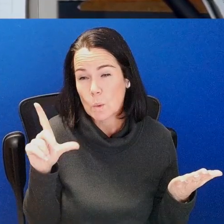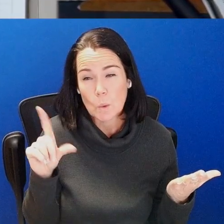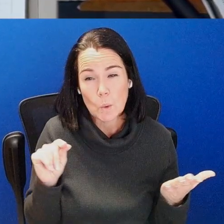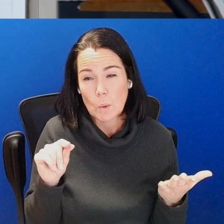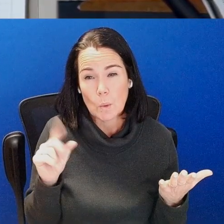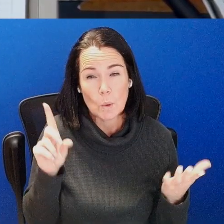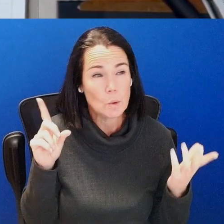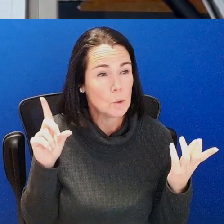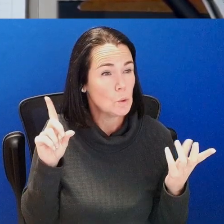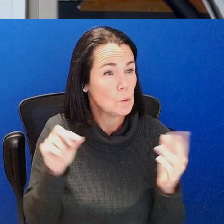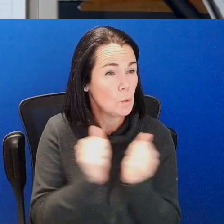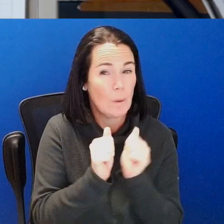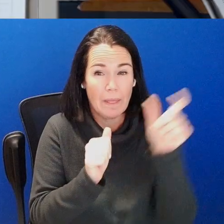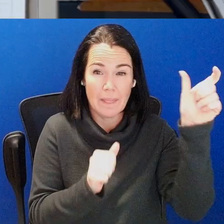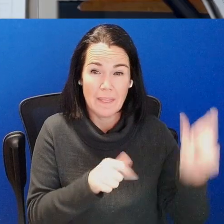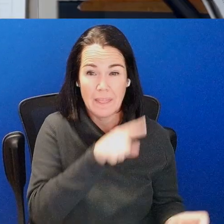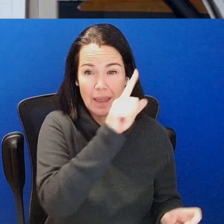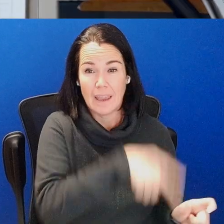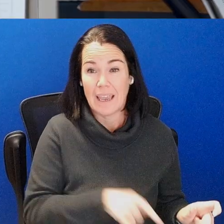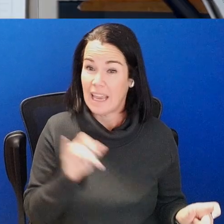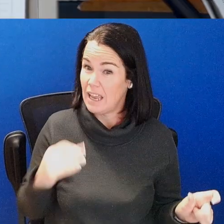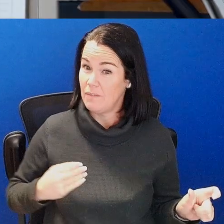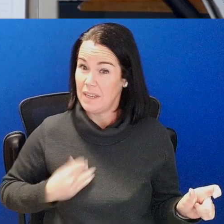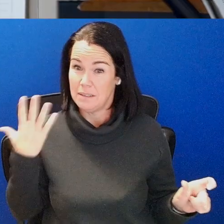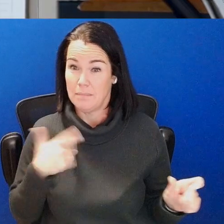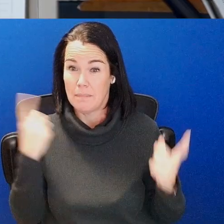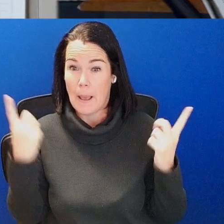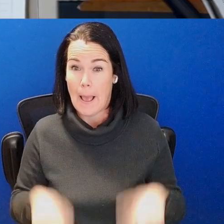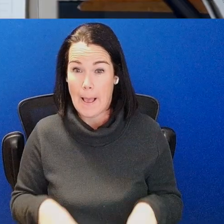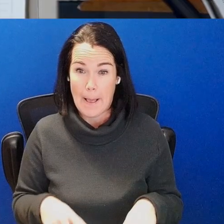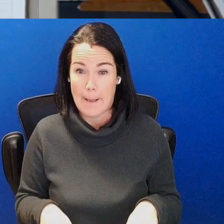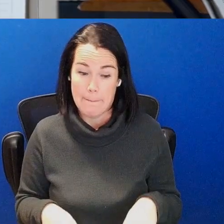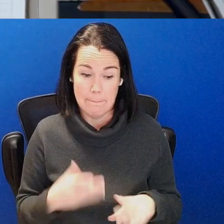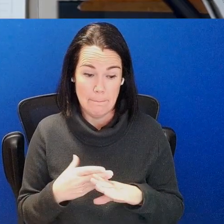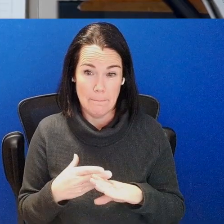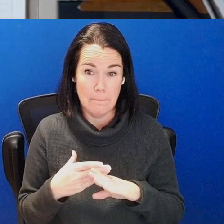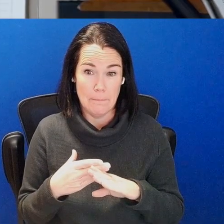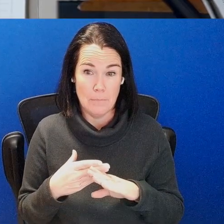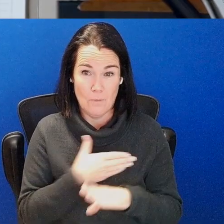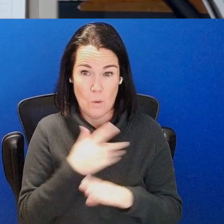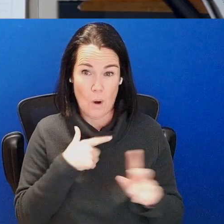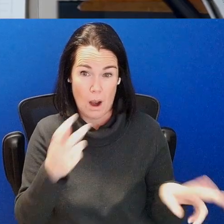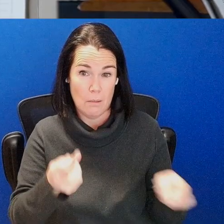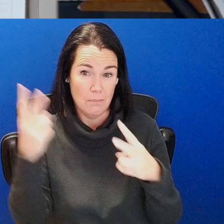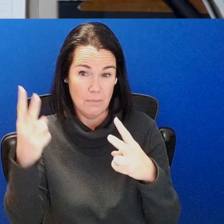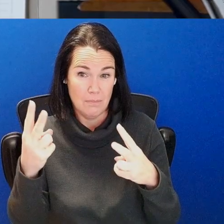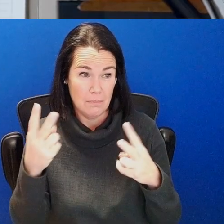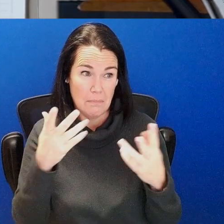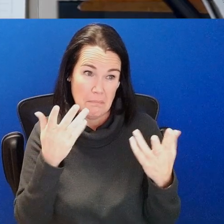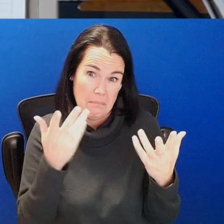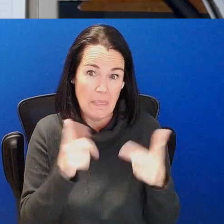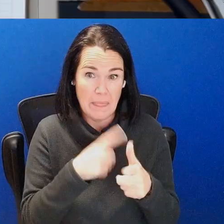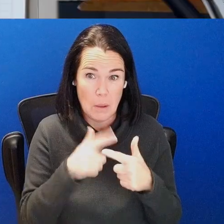sideboard. If the inspo comes to me before I actually like upload this, then I'll add it. If not,